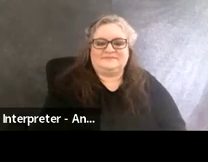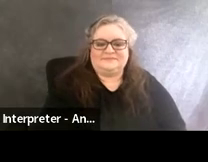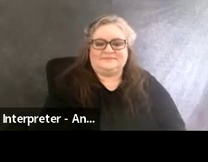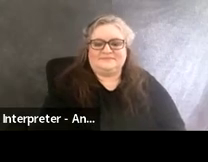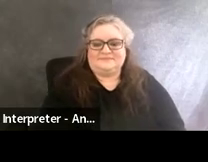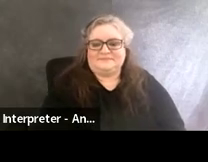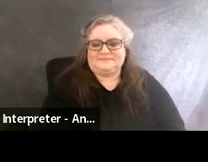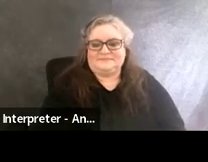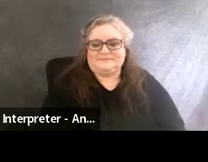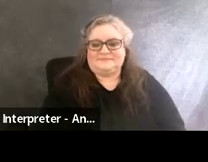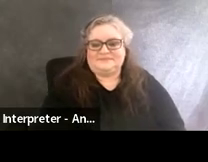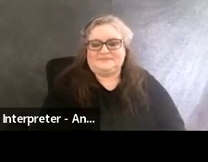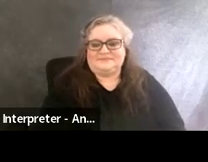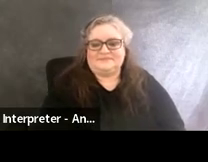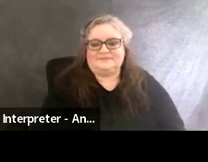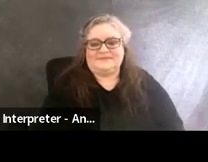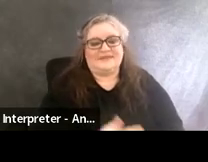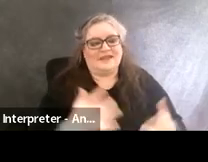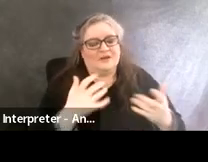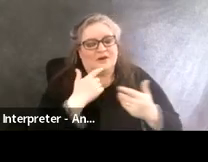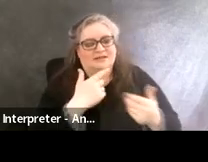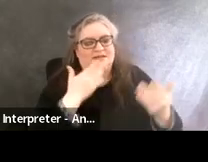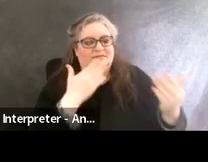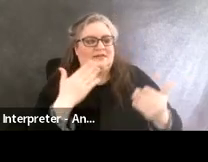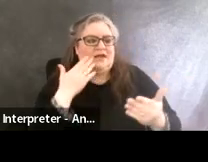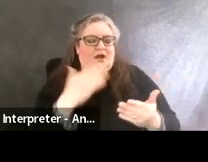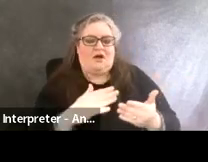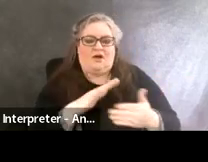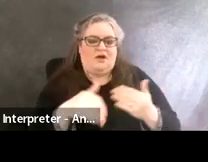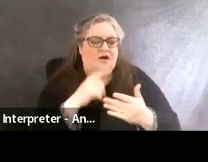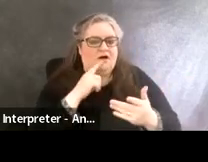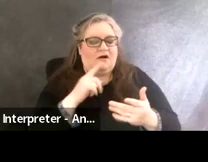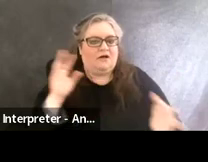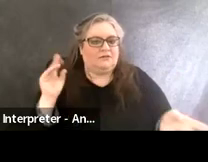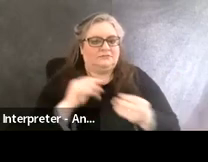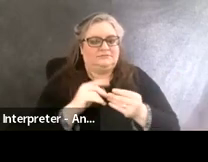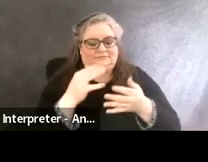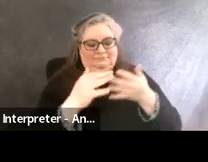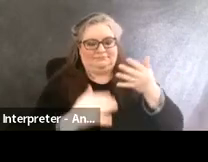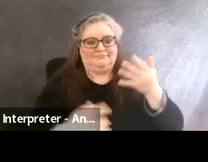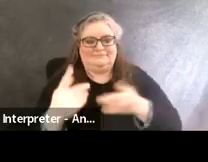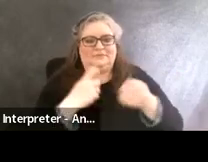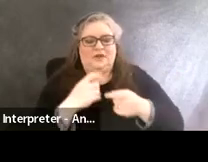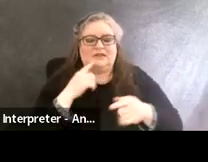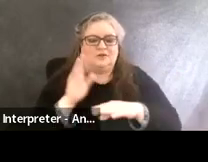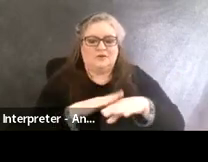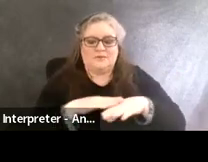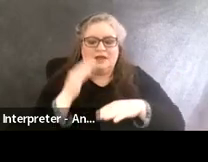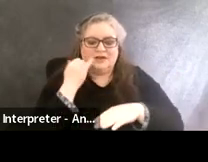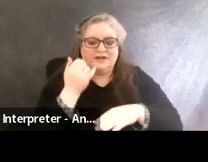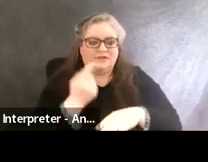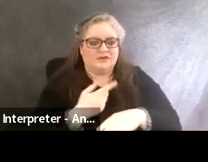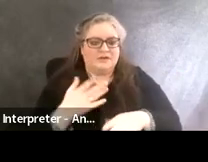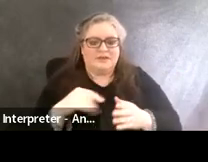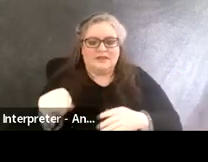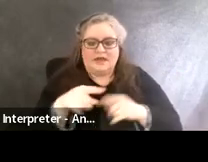Yeah. I just want to say a big thank you to everyone for all of these really great questions. Just a reminder that if there's something